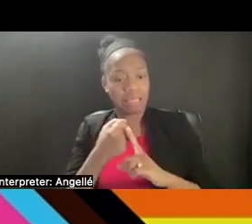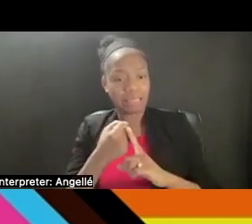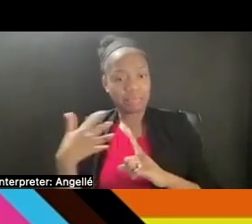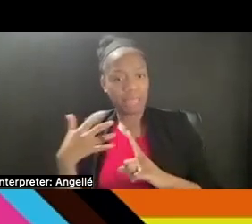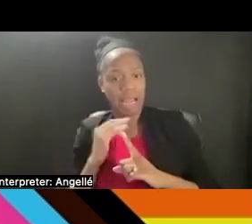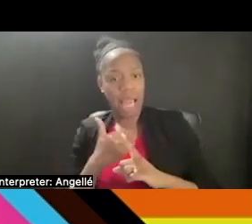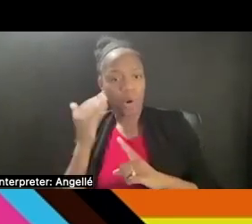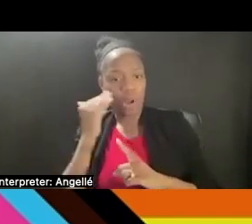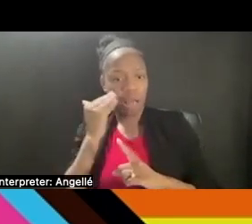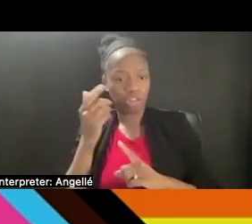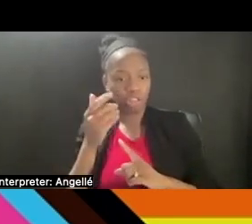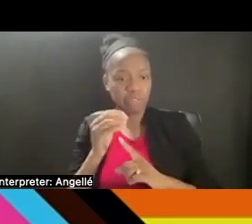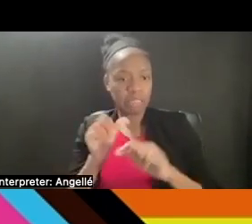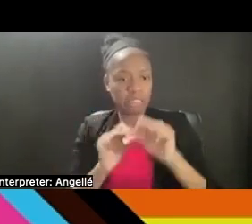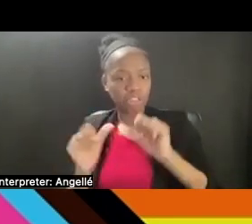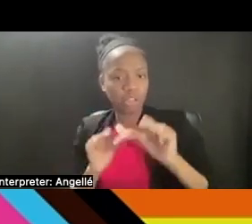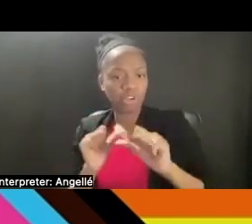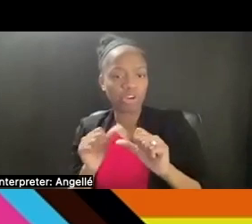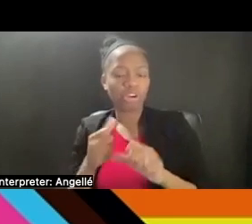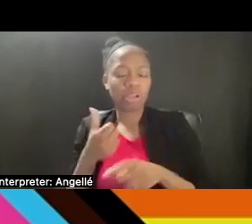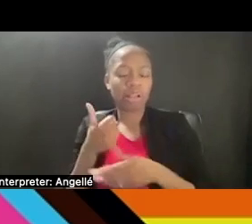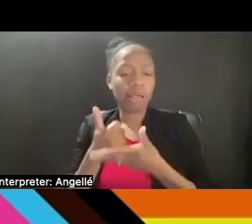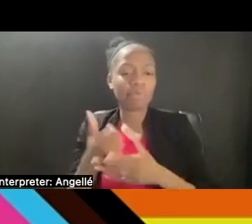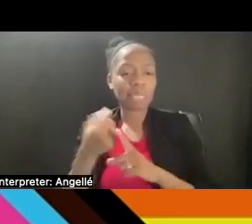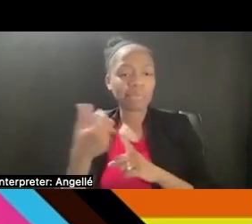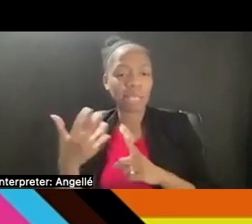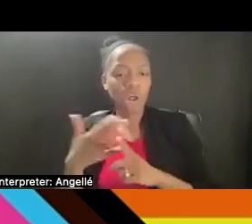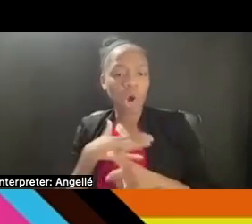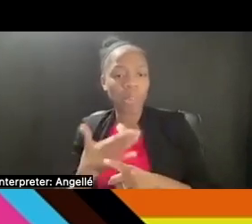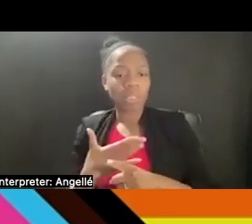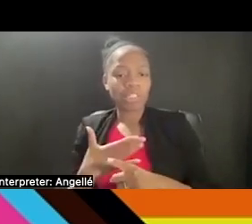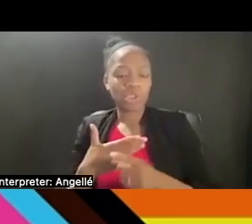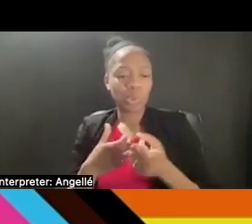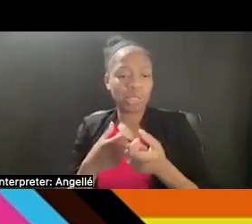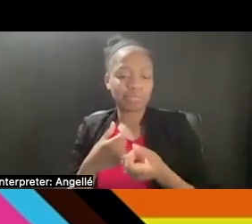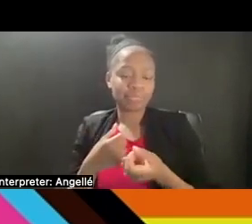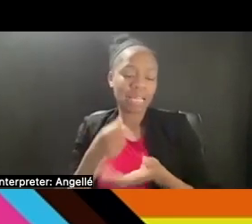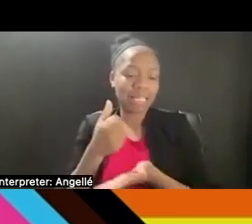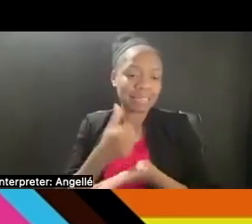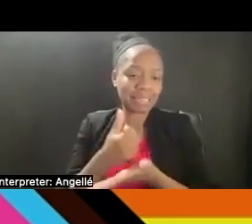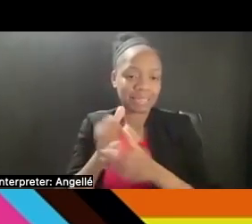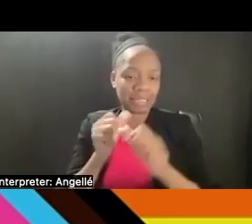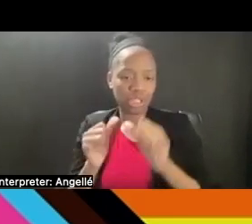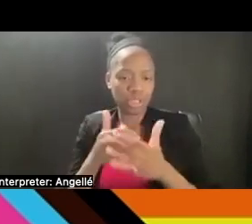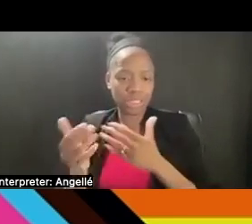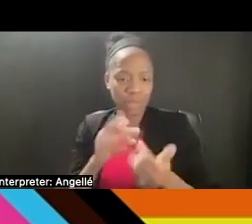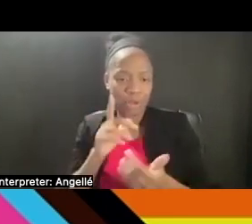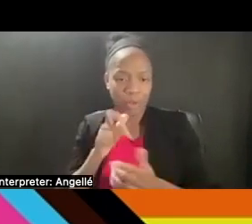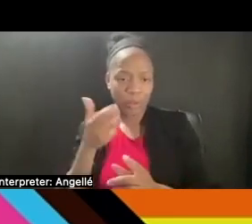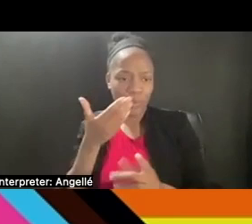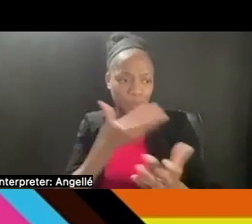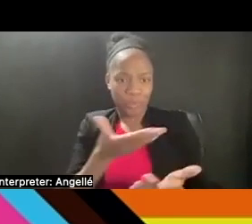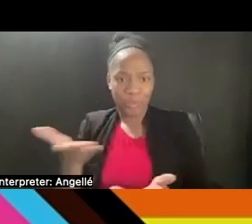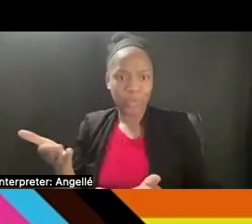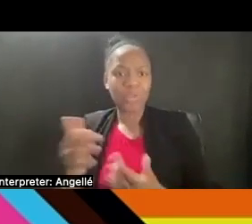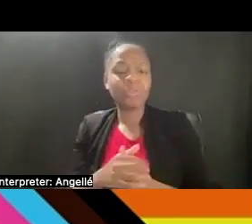it helps expand our willingness to assist one another, no matter who we are, right? And I think that